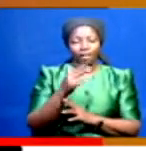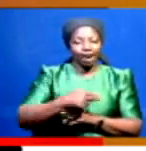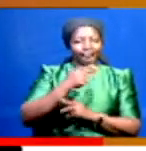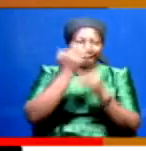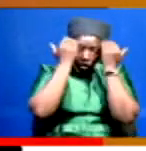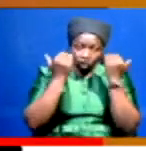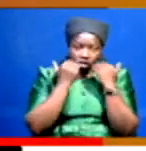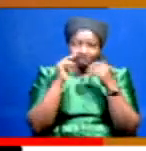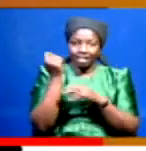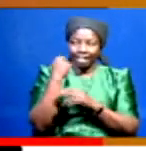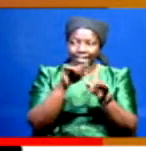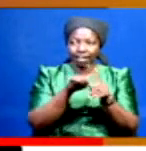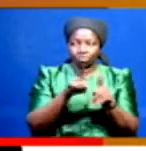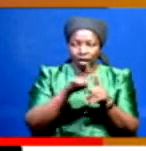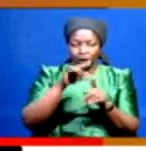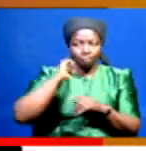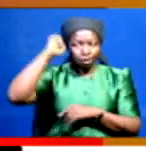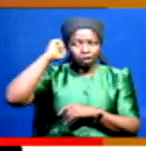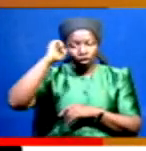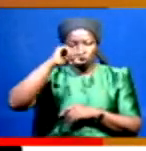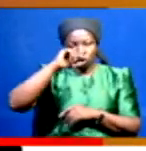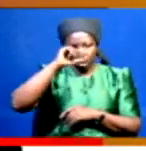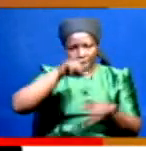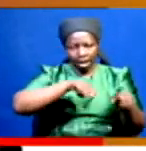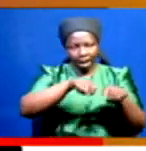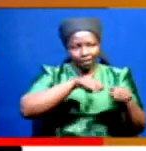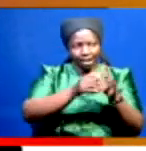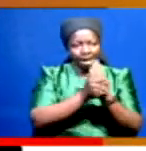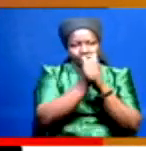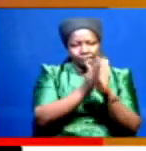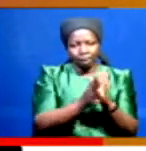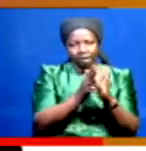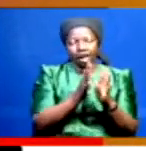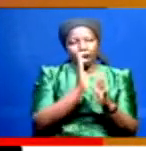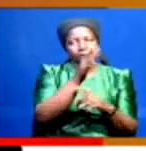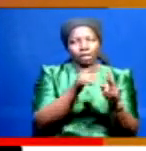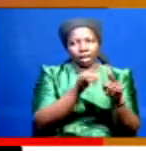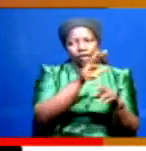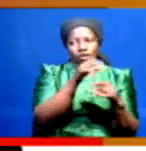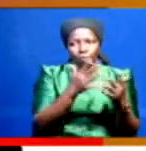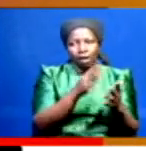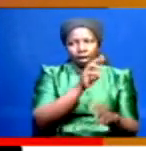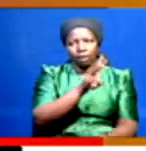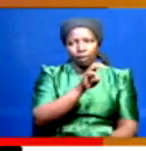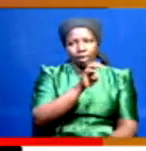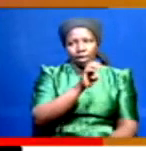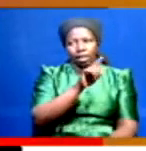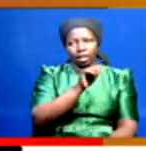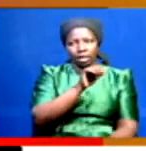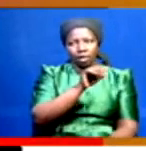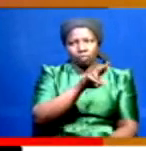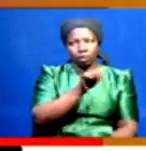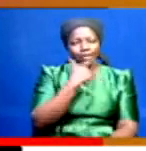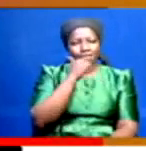is also a political and governance expert. I'll begin from where Moses Masika Wetangula, the speaker, said. He's also a lawyer, and